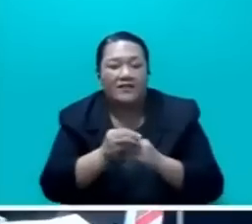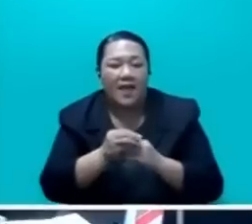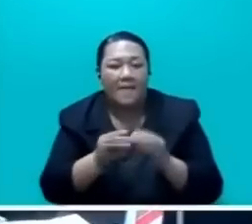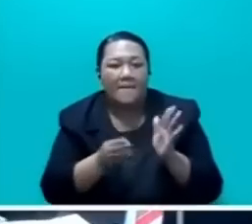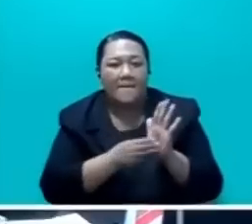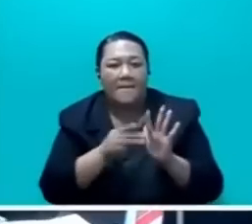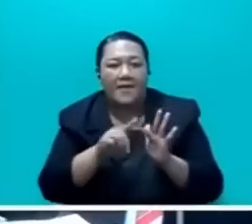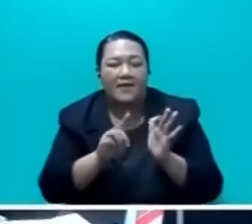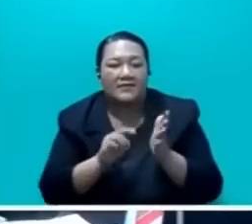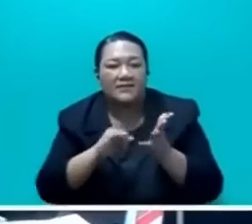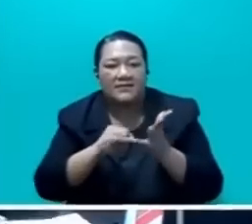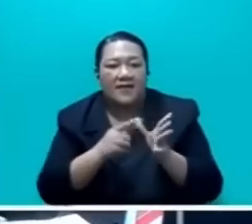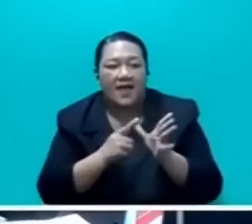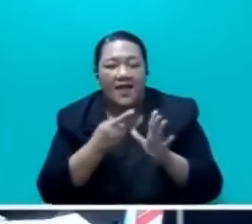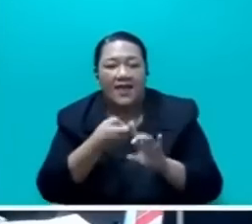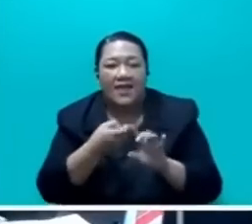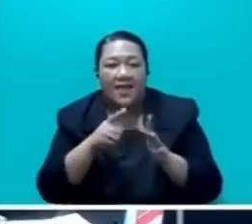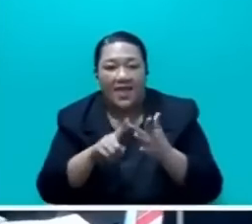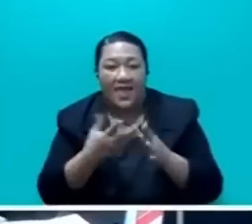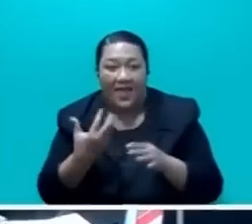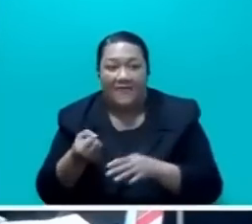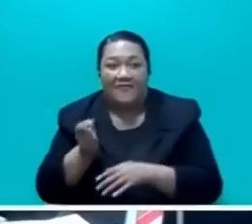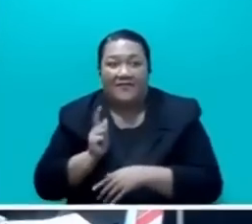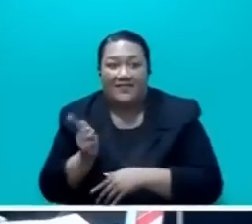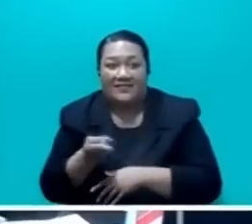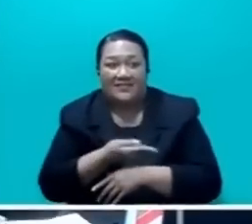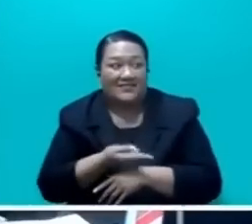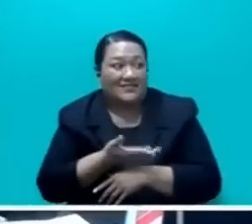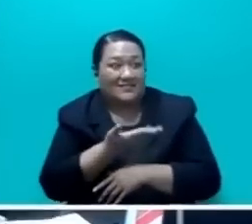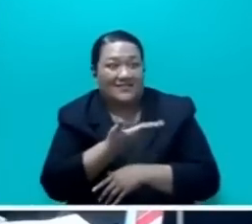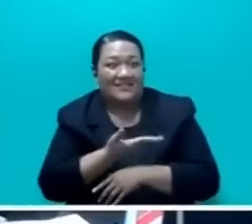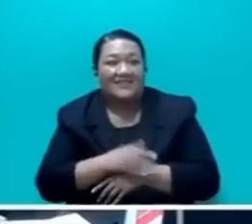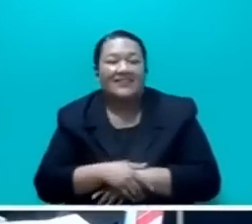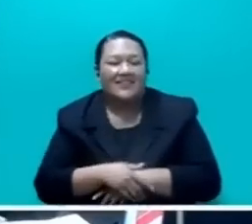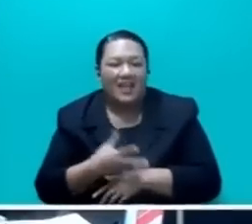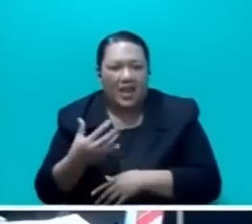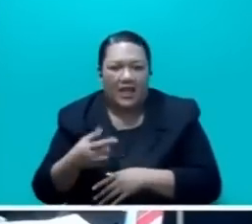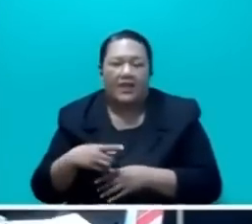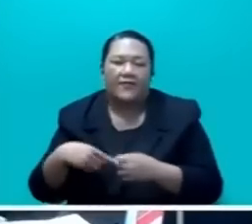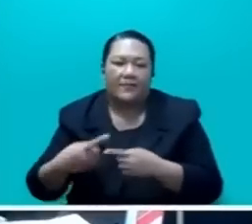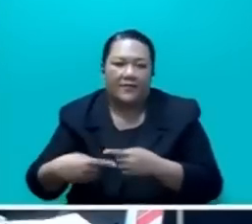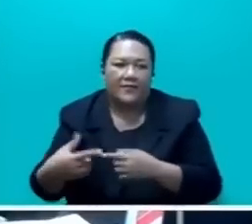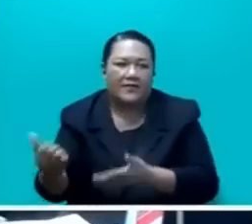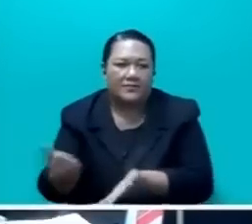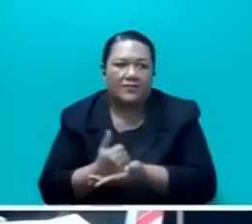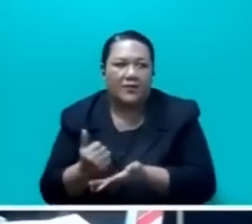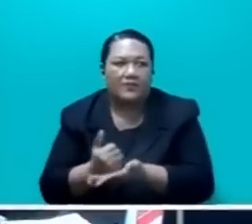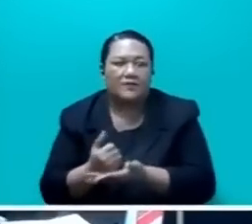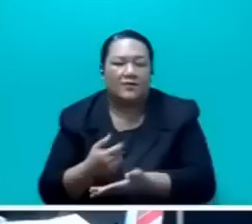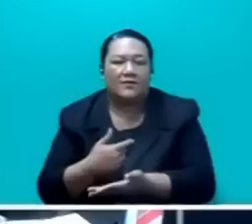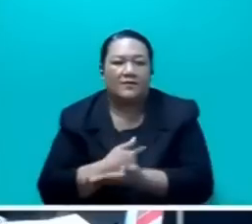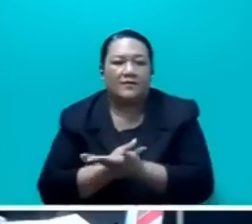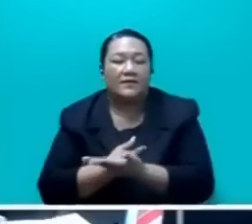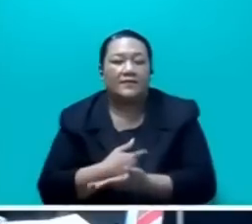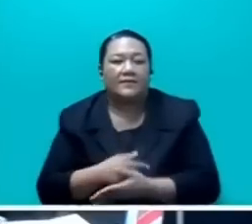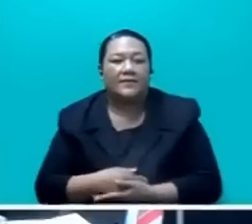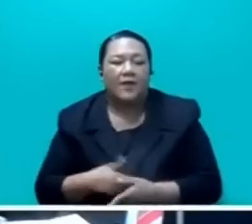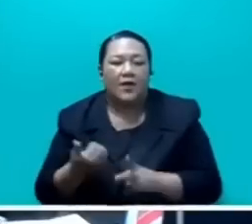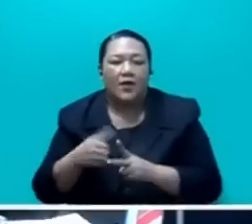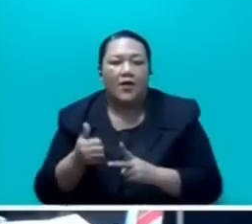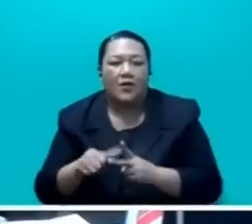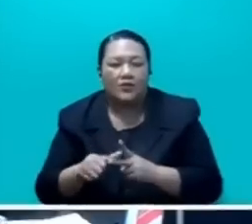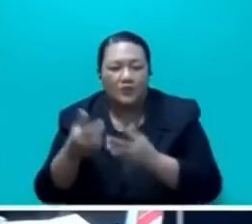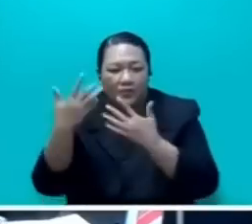at the gallery, and forever grateful for your dedication and support. I also would like to acknowledge the moral support from the St.